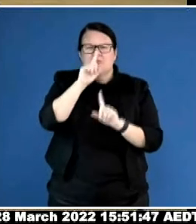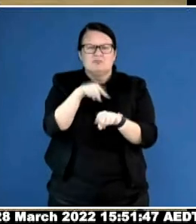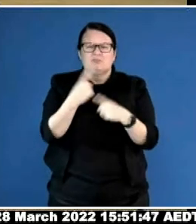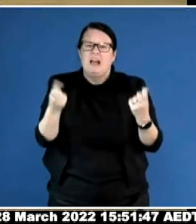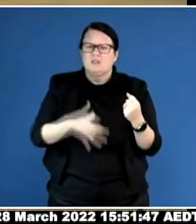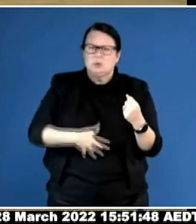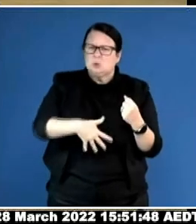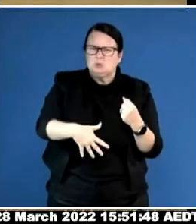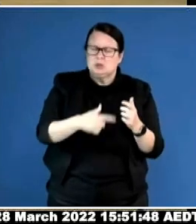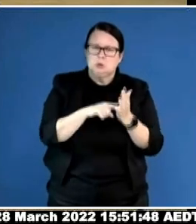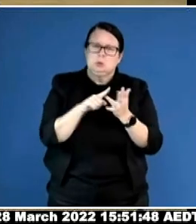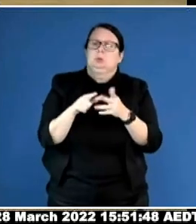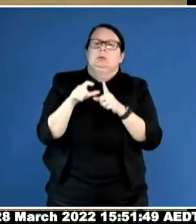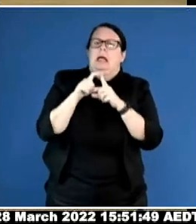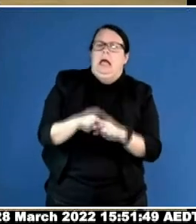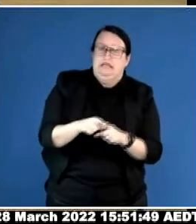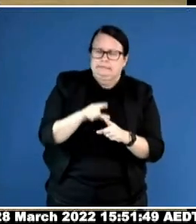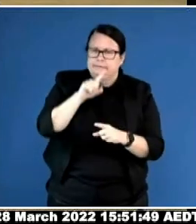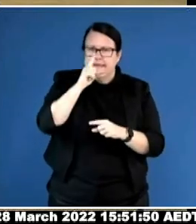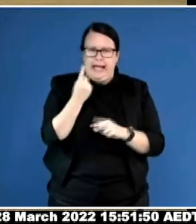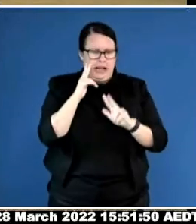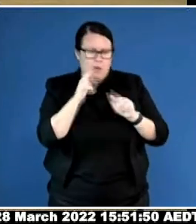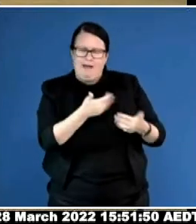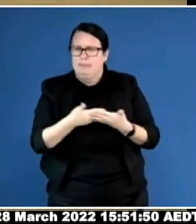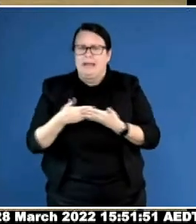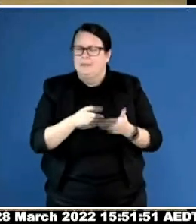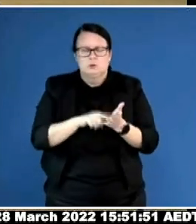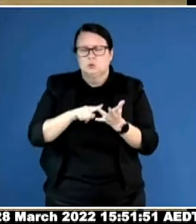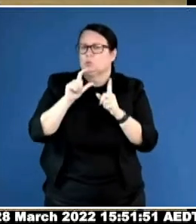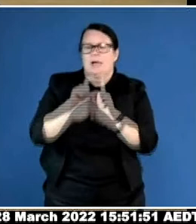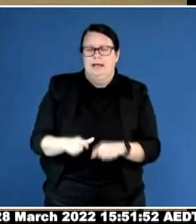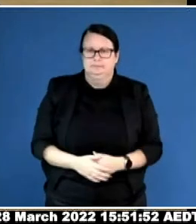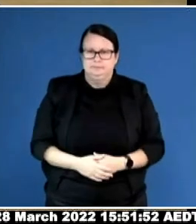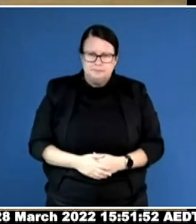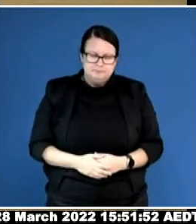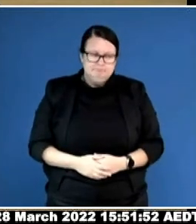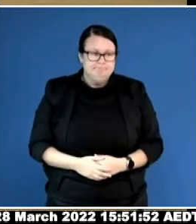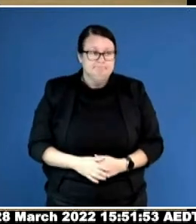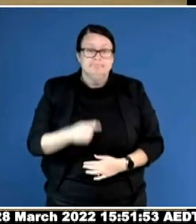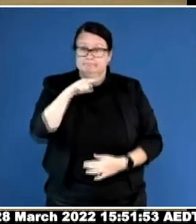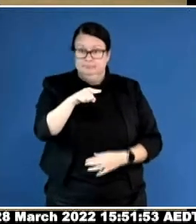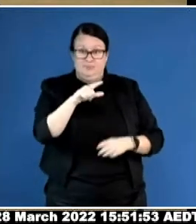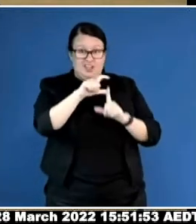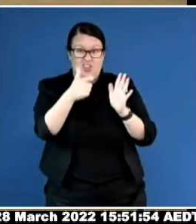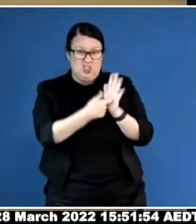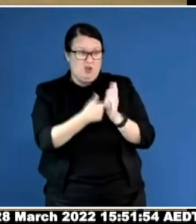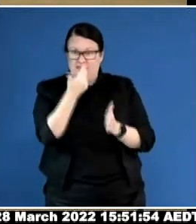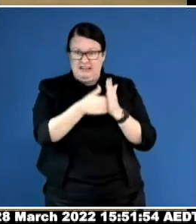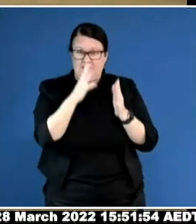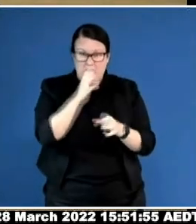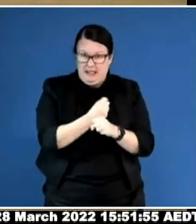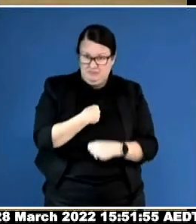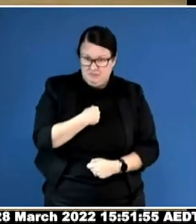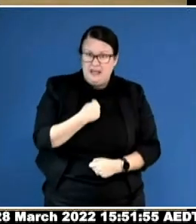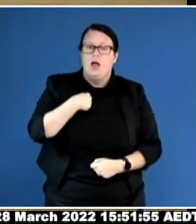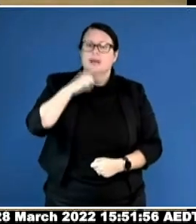children because it would be too hard and I wouldn't be able to care for a baby. The gynecologist that I saw didn't believe me when I told